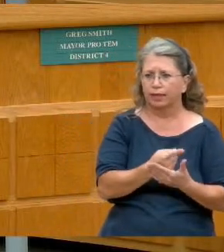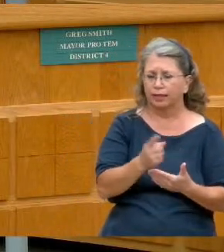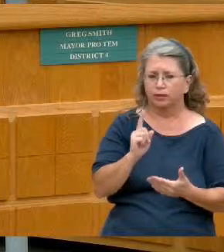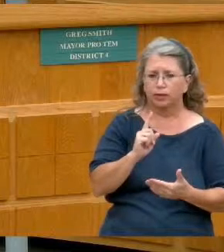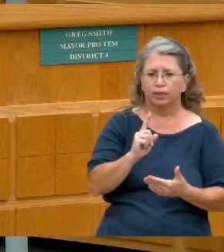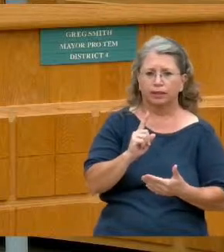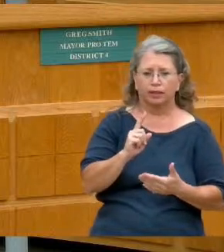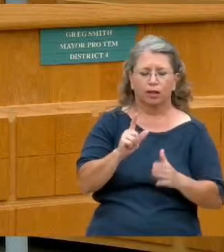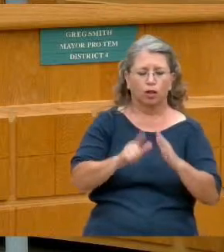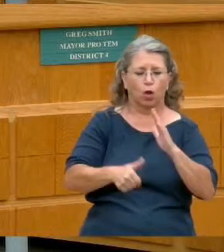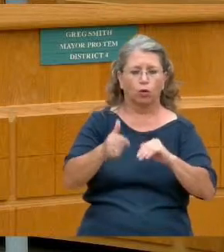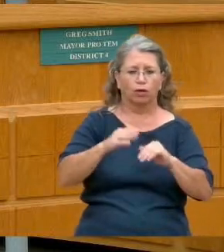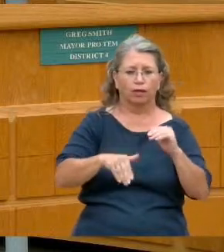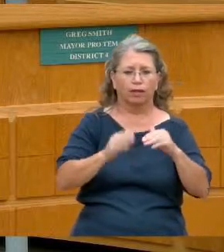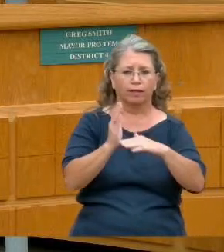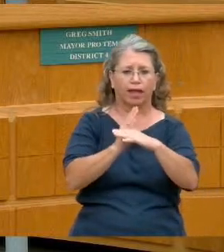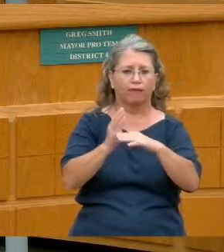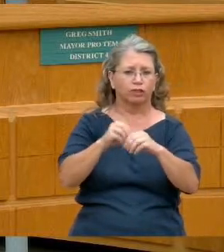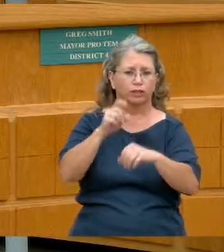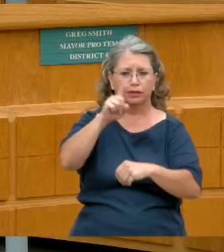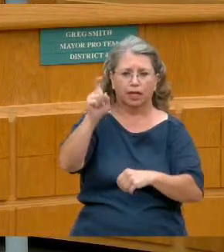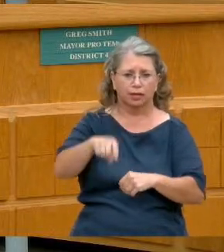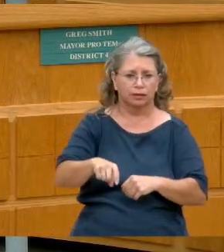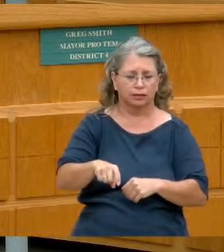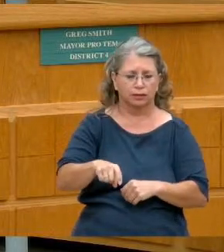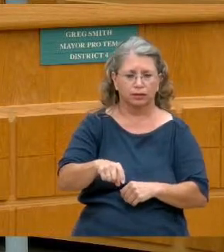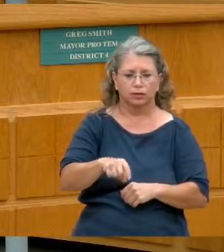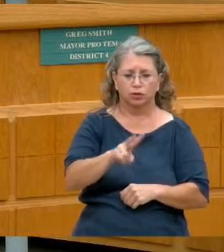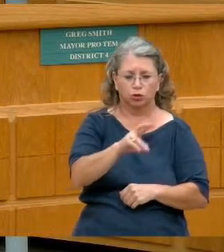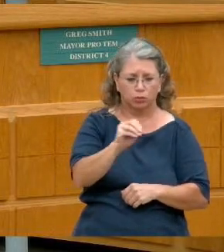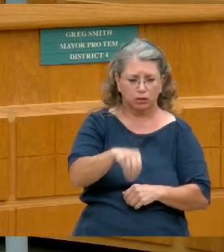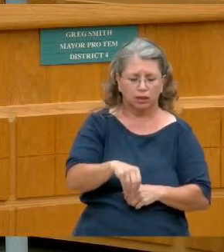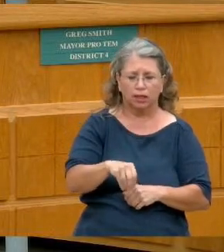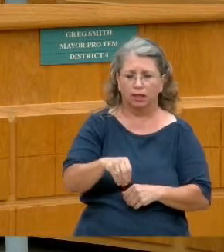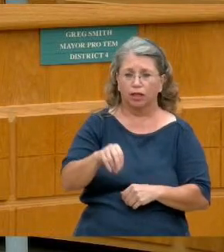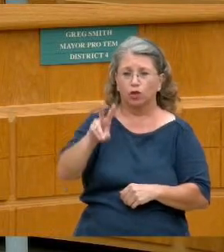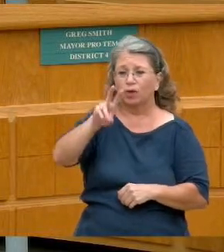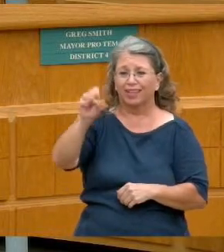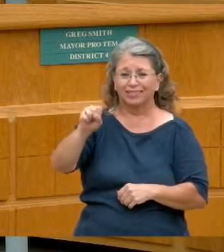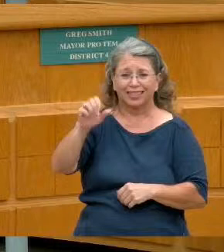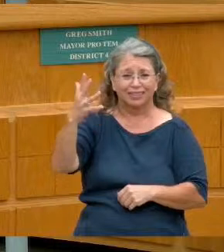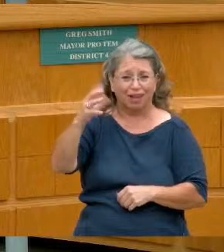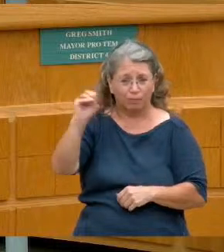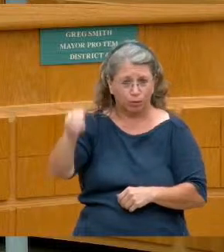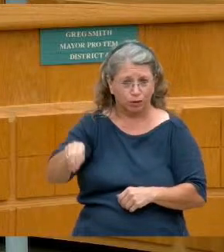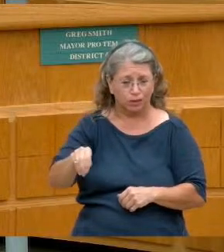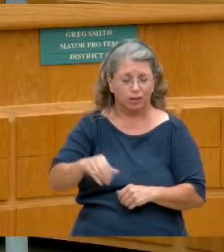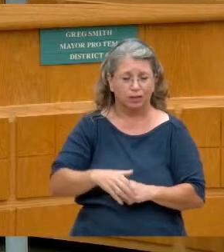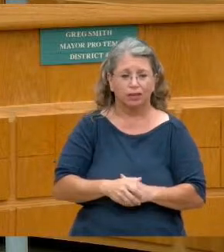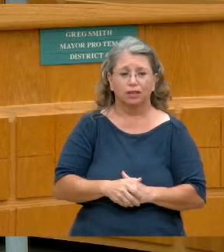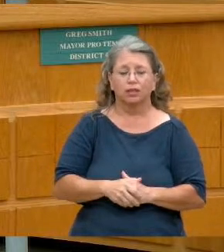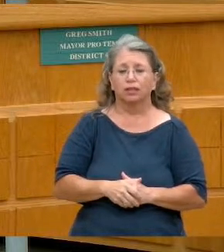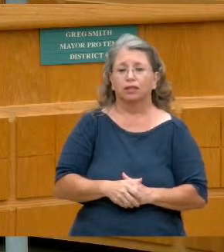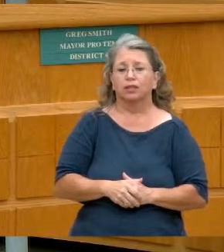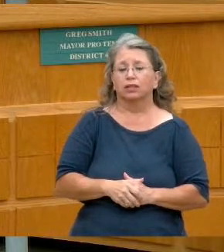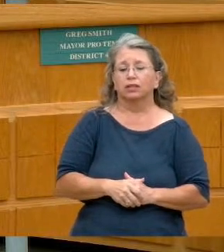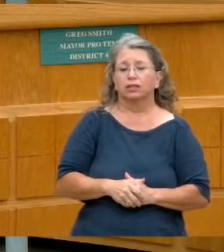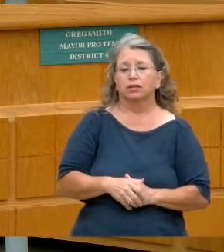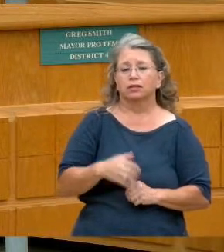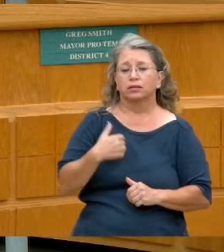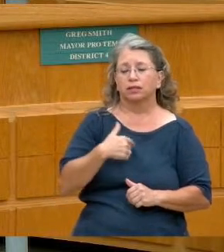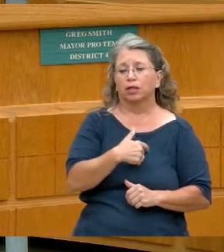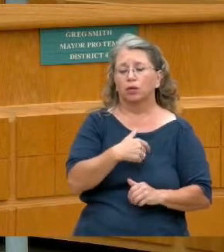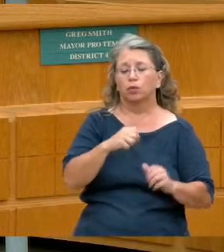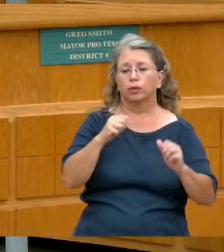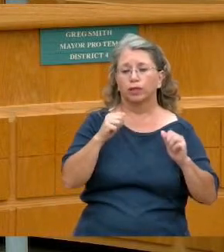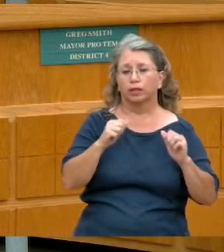the average in Texas, which is 2%, or across the United States, which is 5%. And so this could be a little bit of regression to the mean as opposed